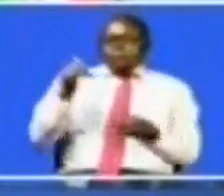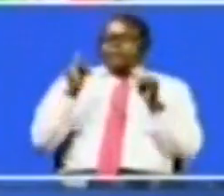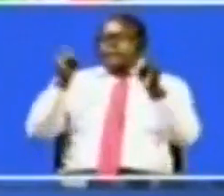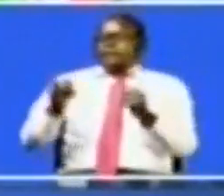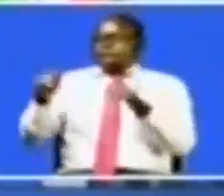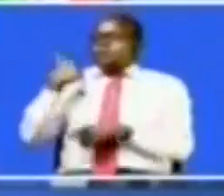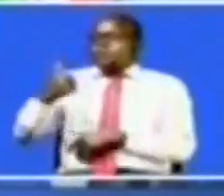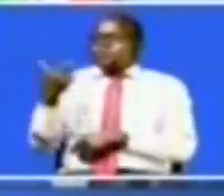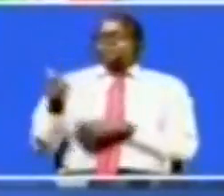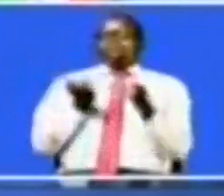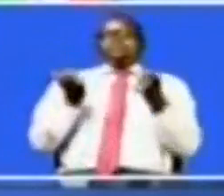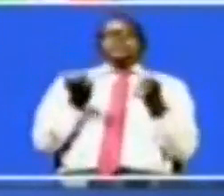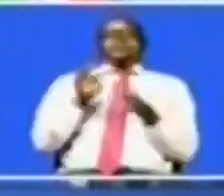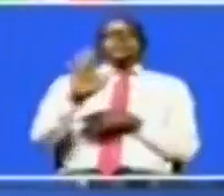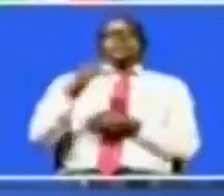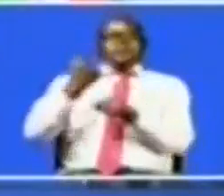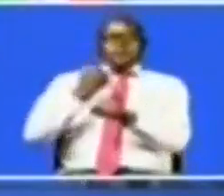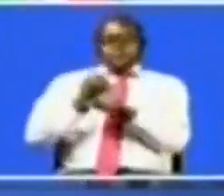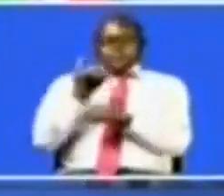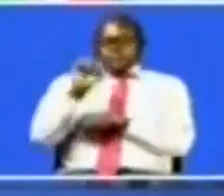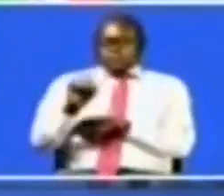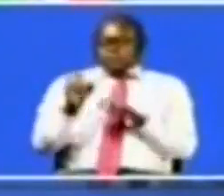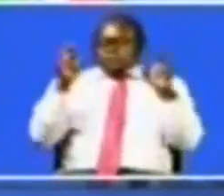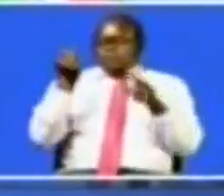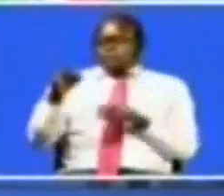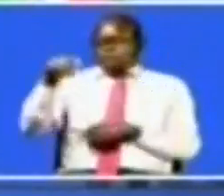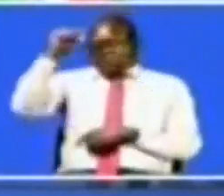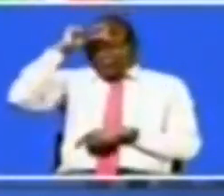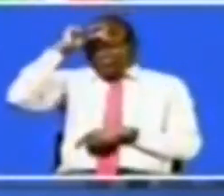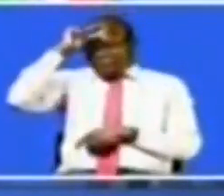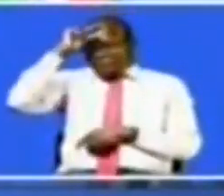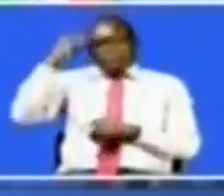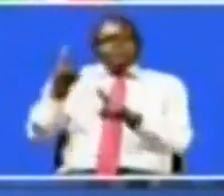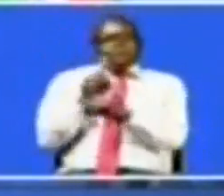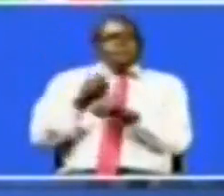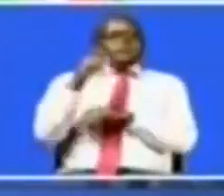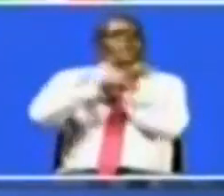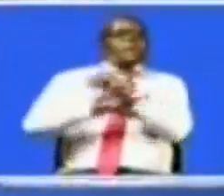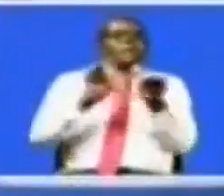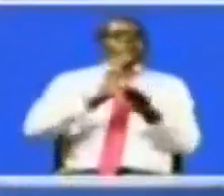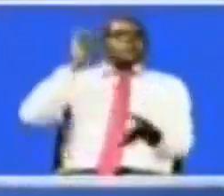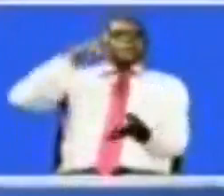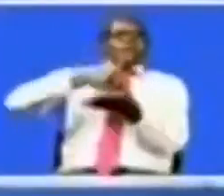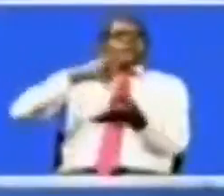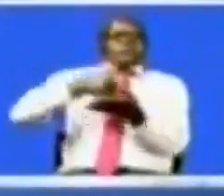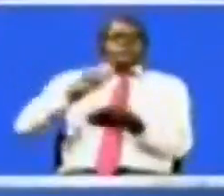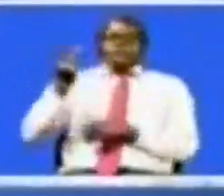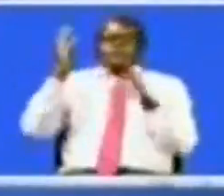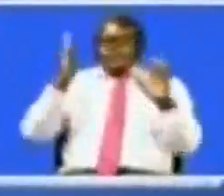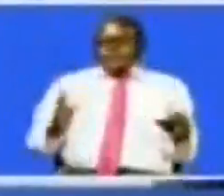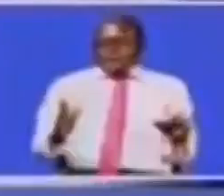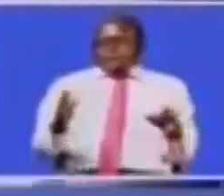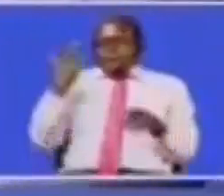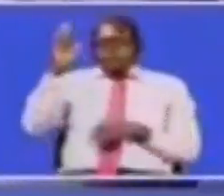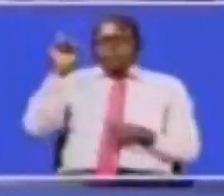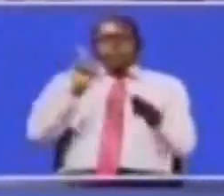individuals who are in trading. So the issue of the government of Malaysia or government of Kenya does not arise. As Kenyans remain in the